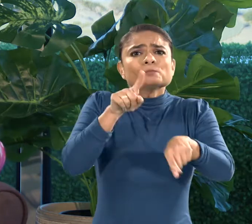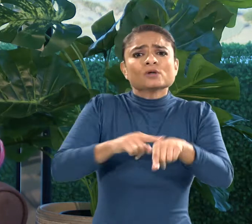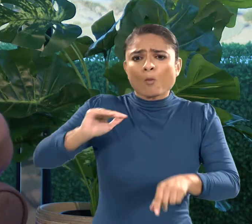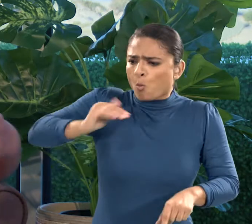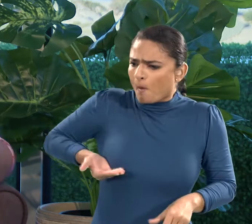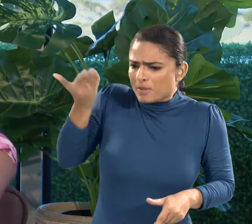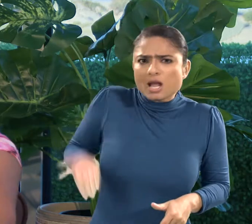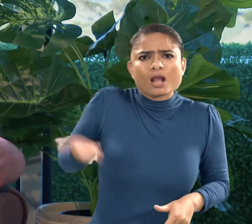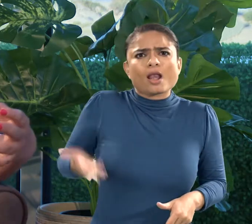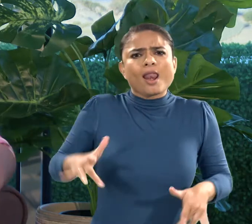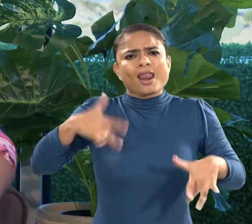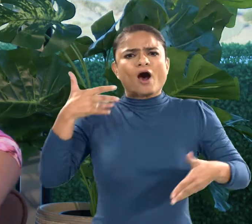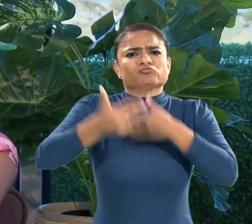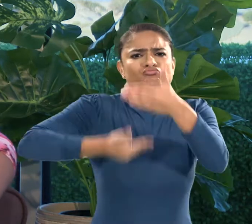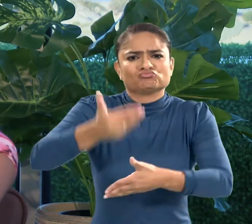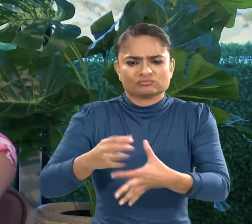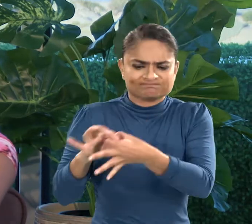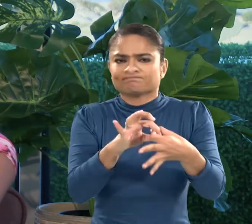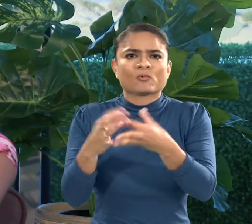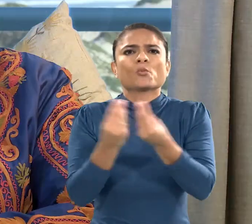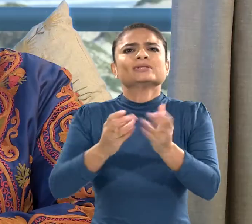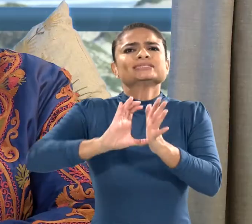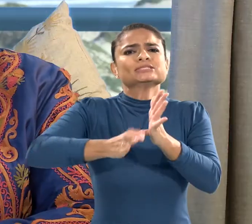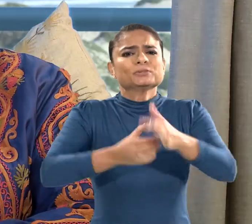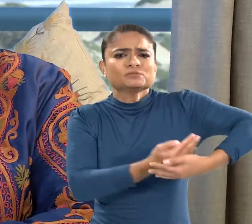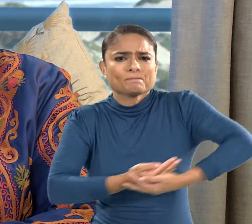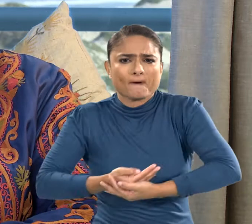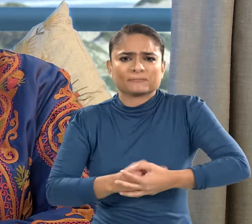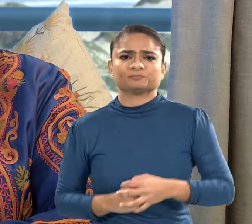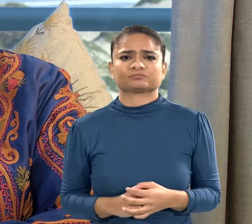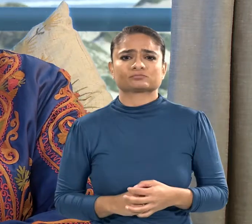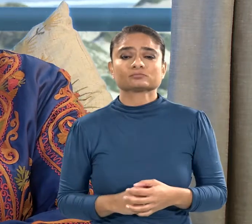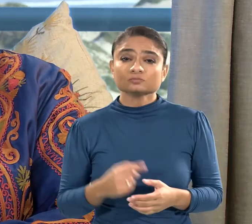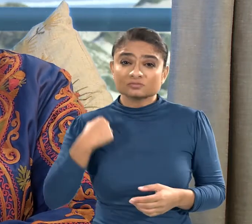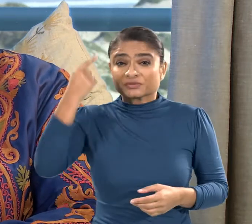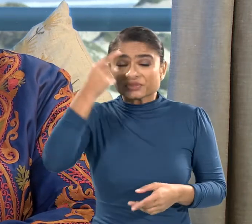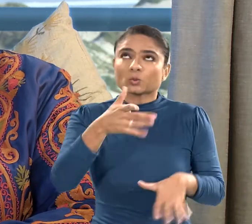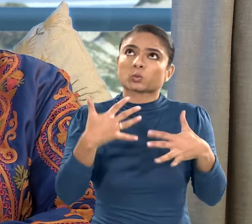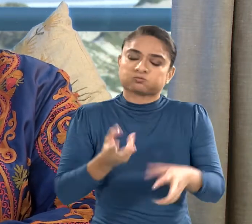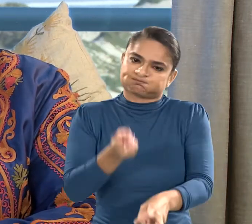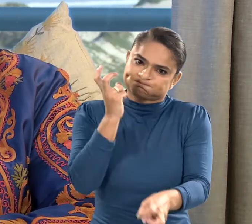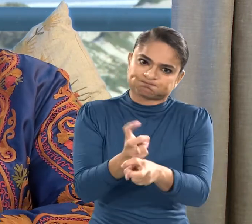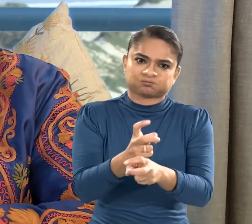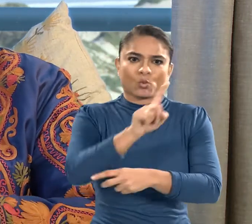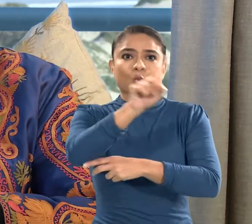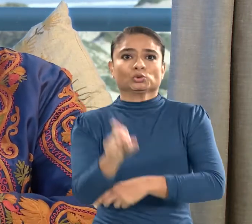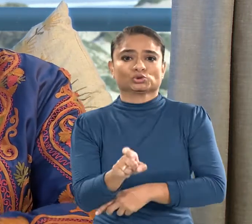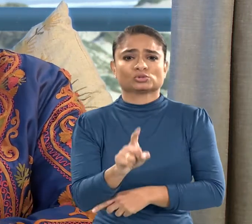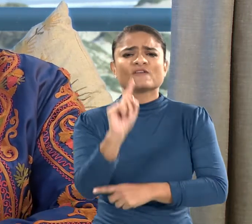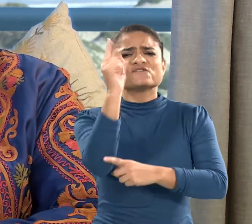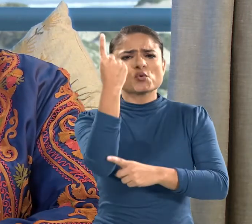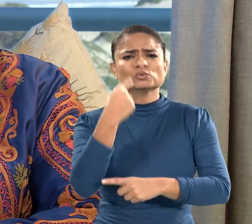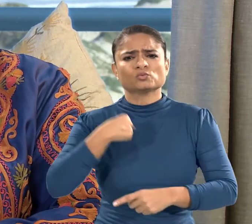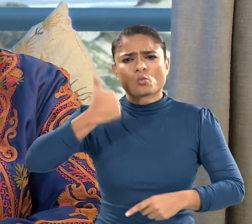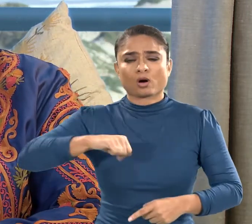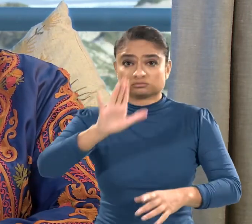also the womanhood in mothers with children with disabilities? I think that's one of the most difficult questions because firstly,